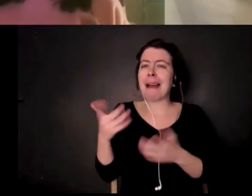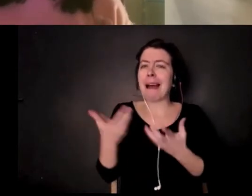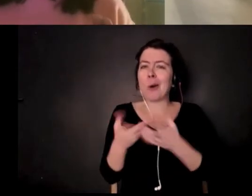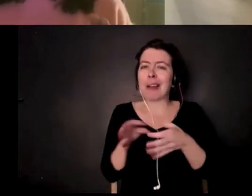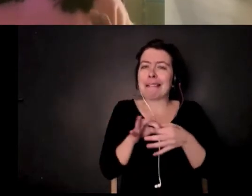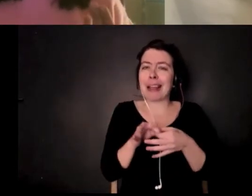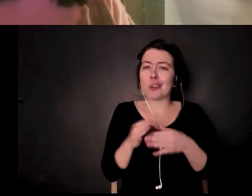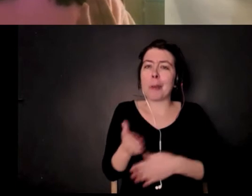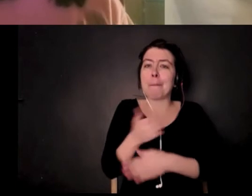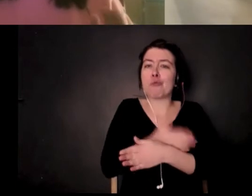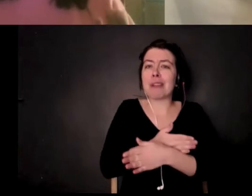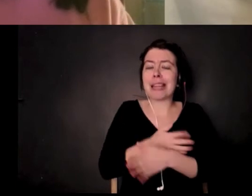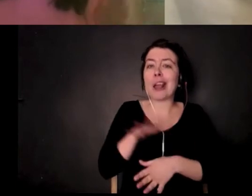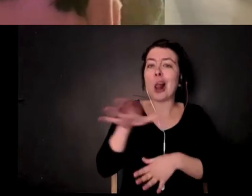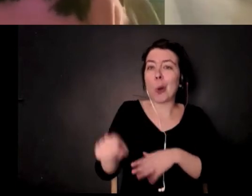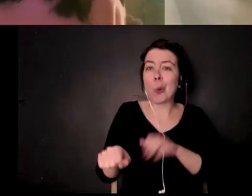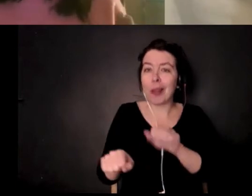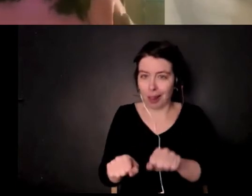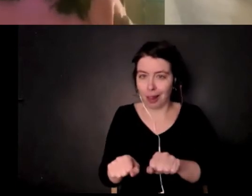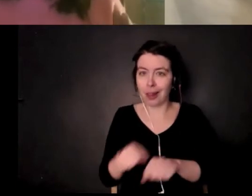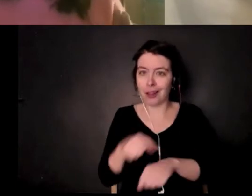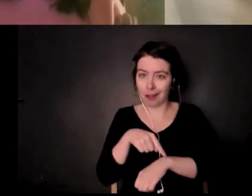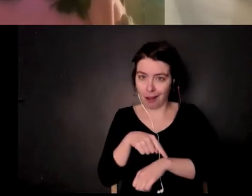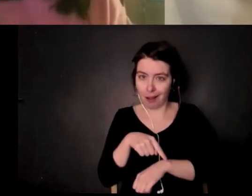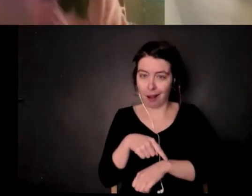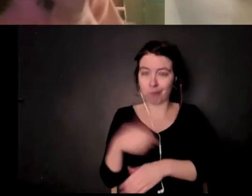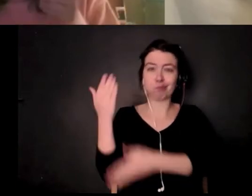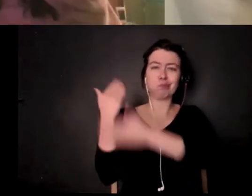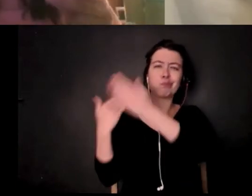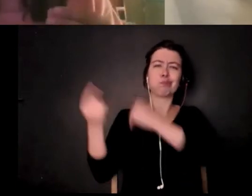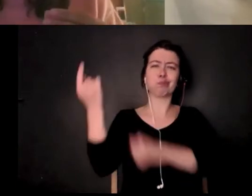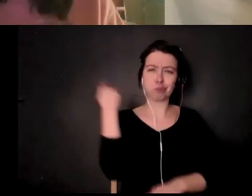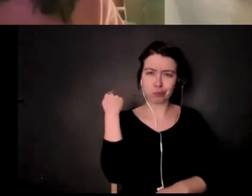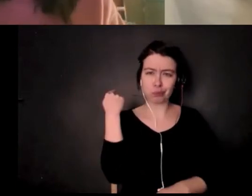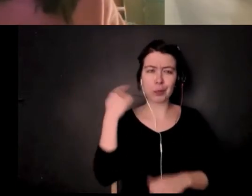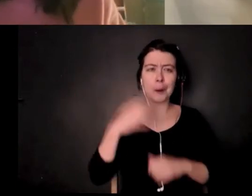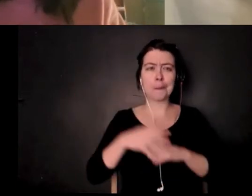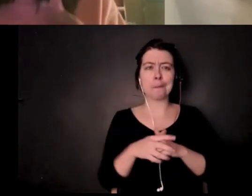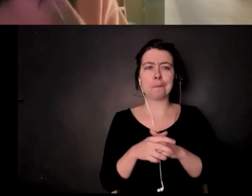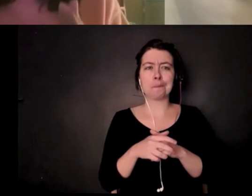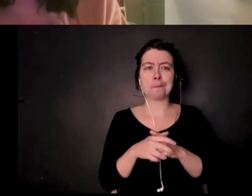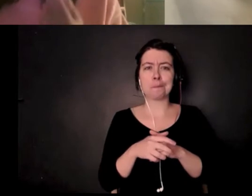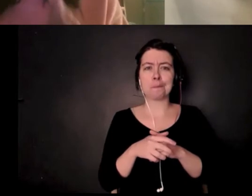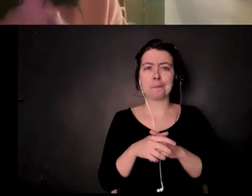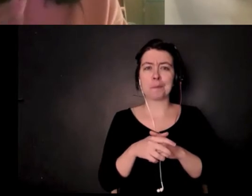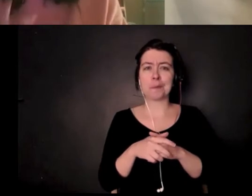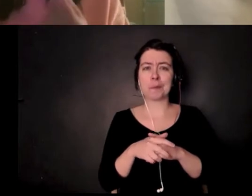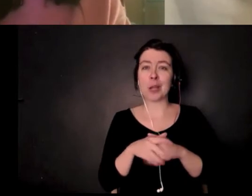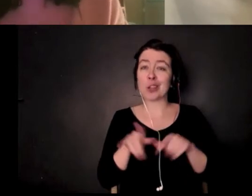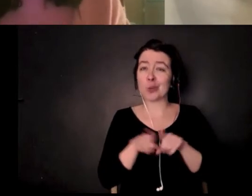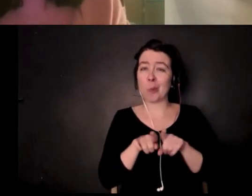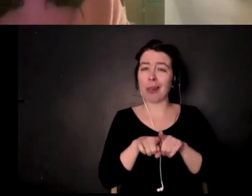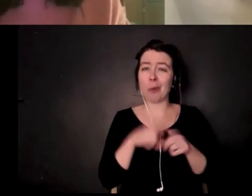that Helen made was back in the day, you know, we also started thinking about how the natural